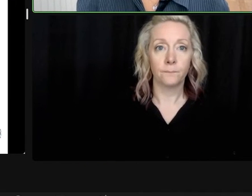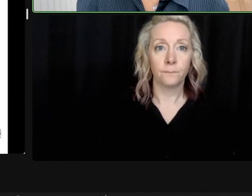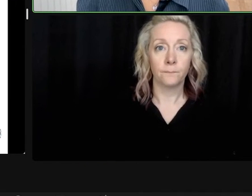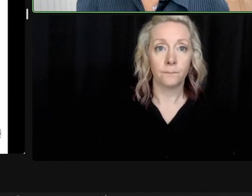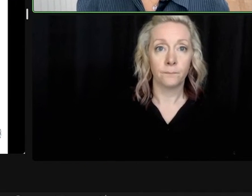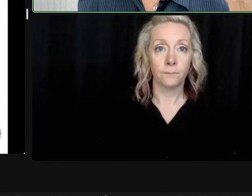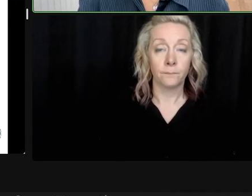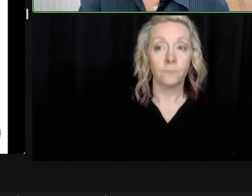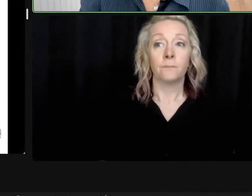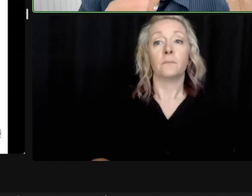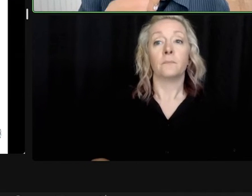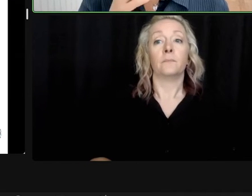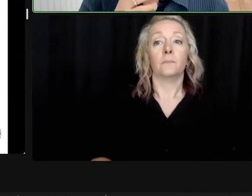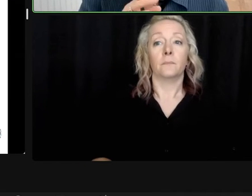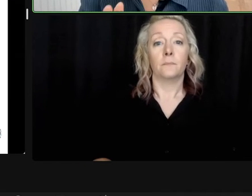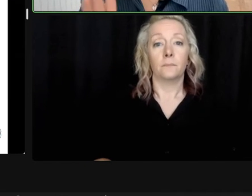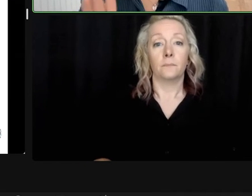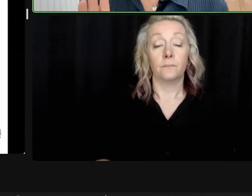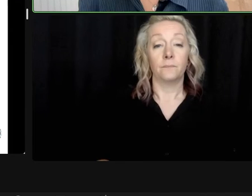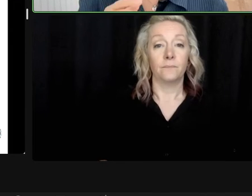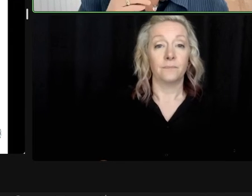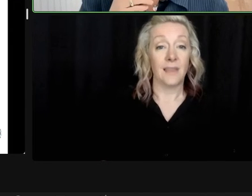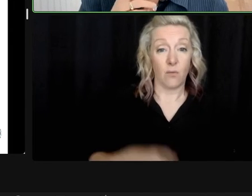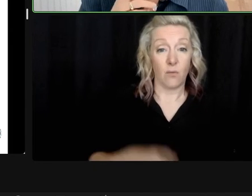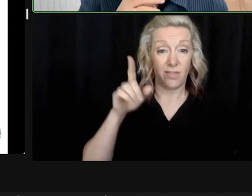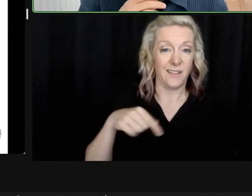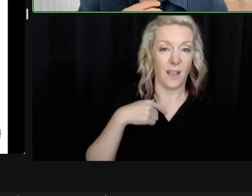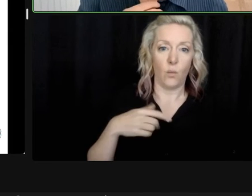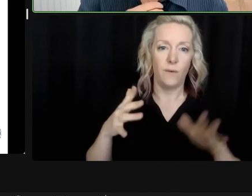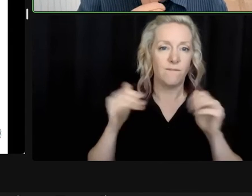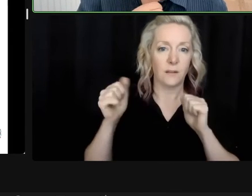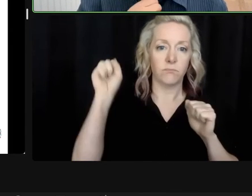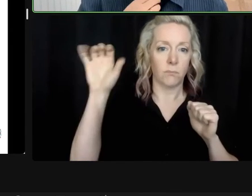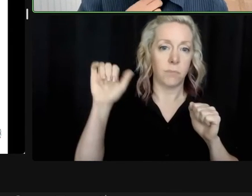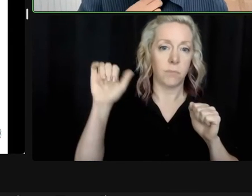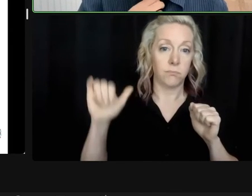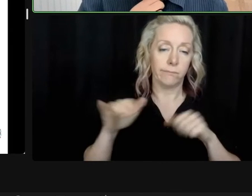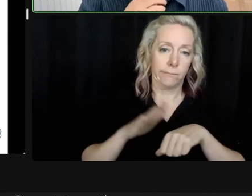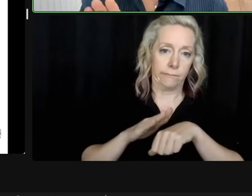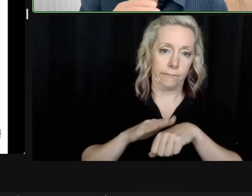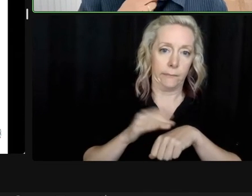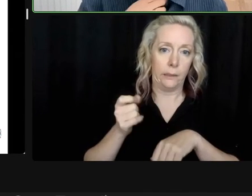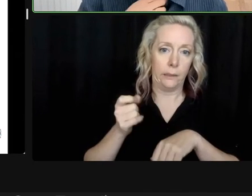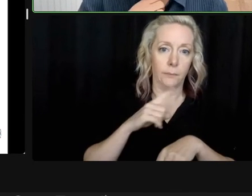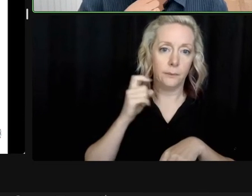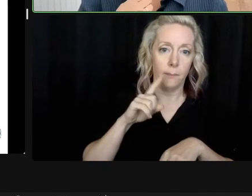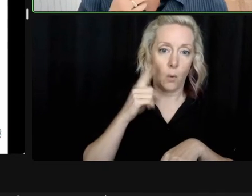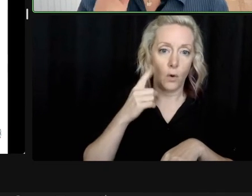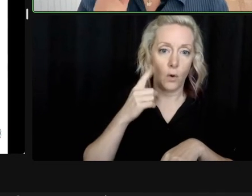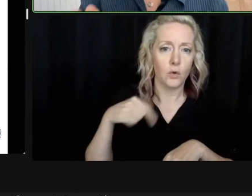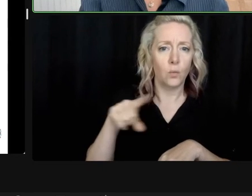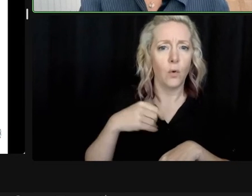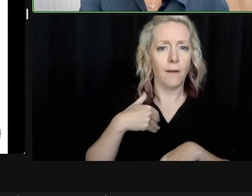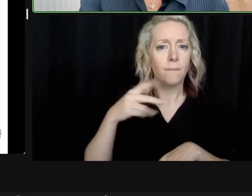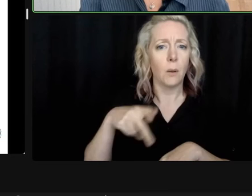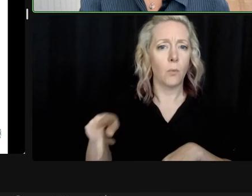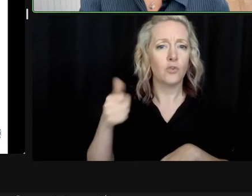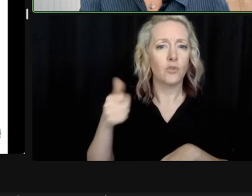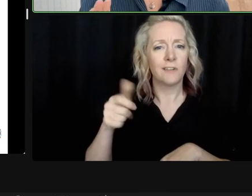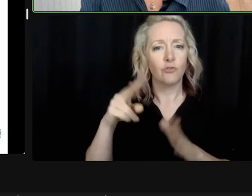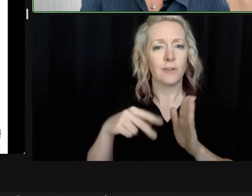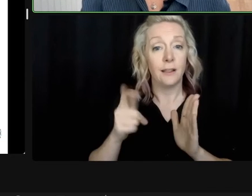So I'm going to go through this next part kind of quickly because it's kind of the boring part of the presentation and you've got the slides. But one thing